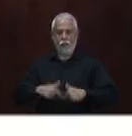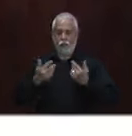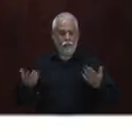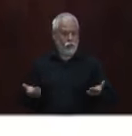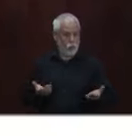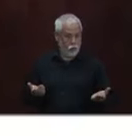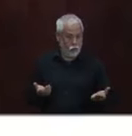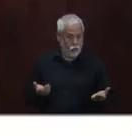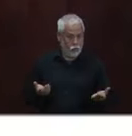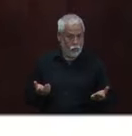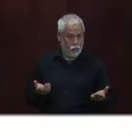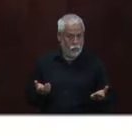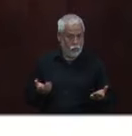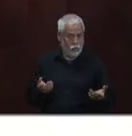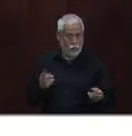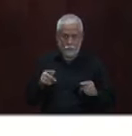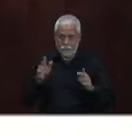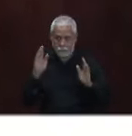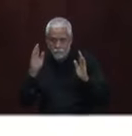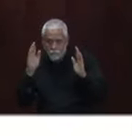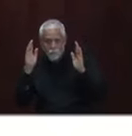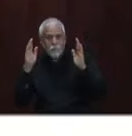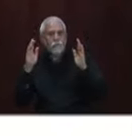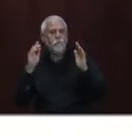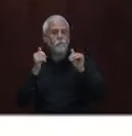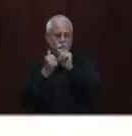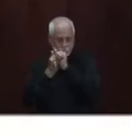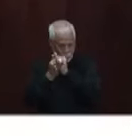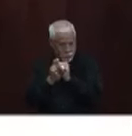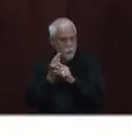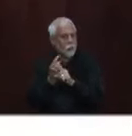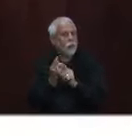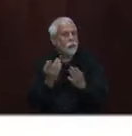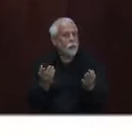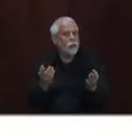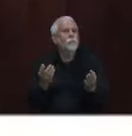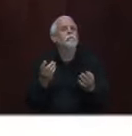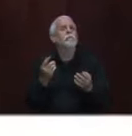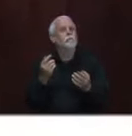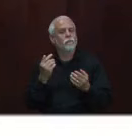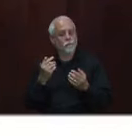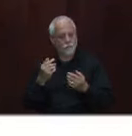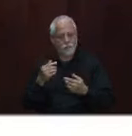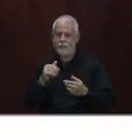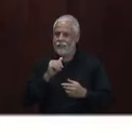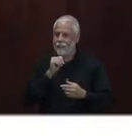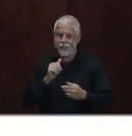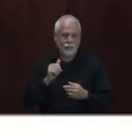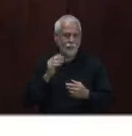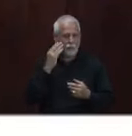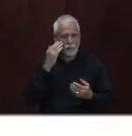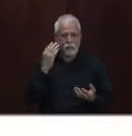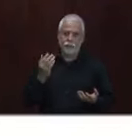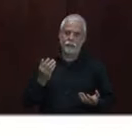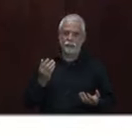here, that are listening, that are doing the right things, that are not,